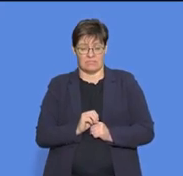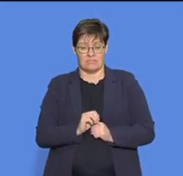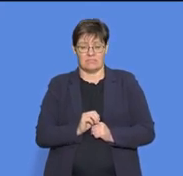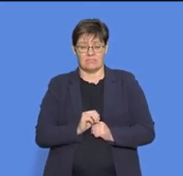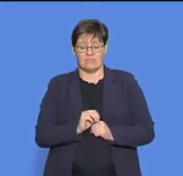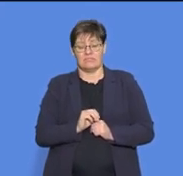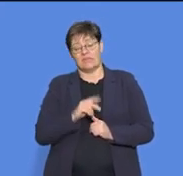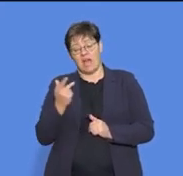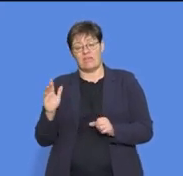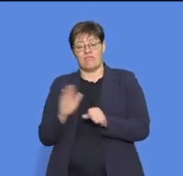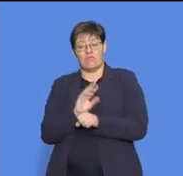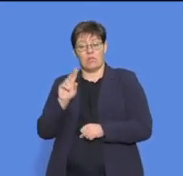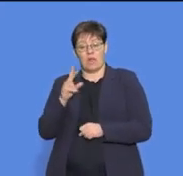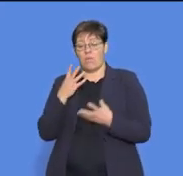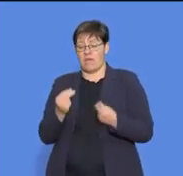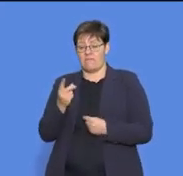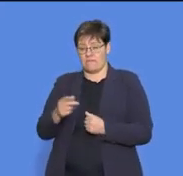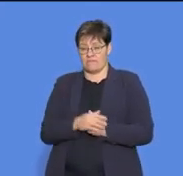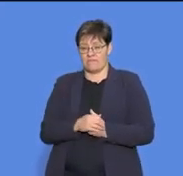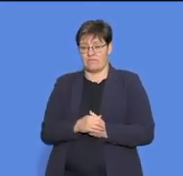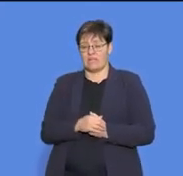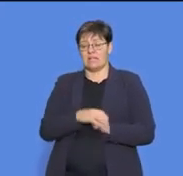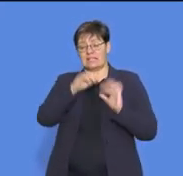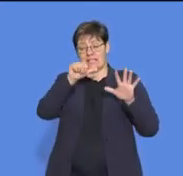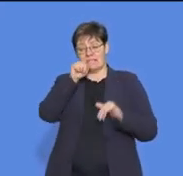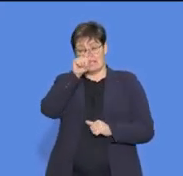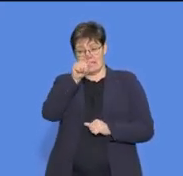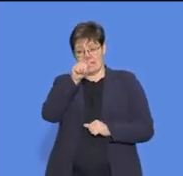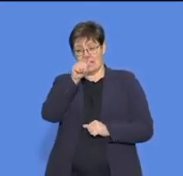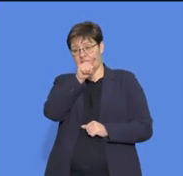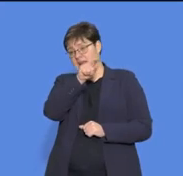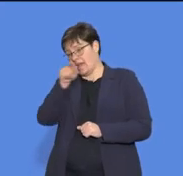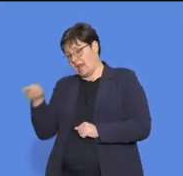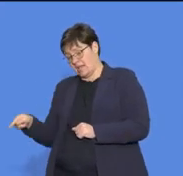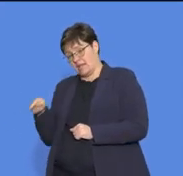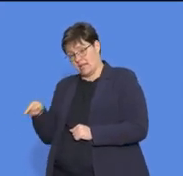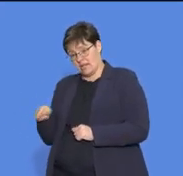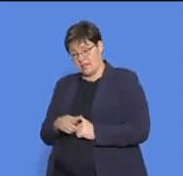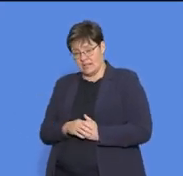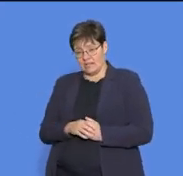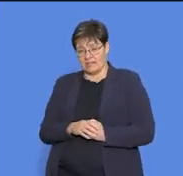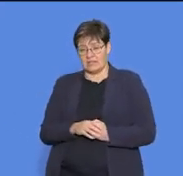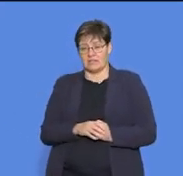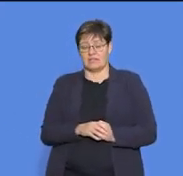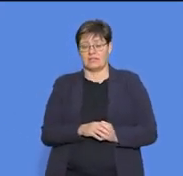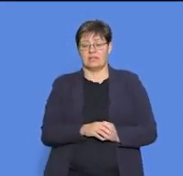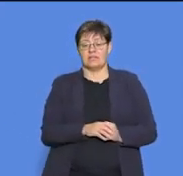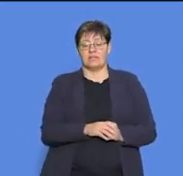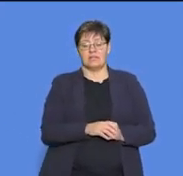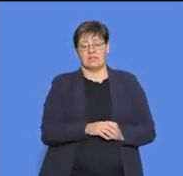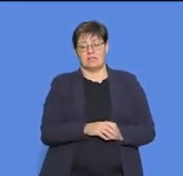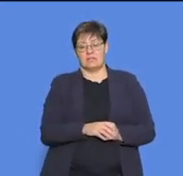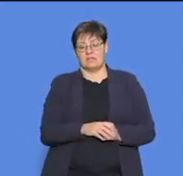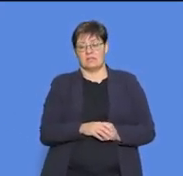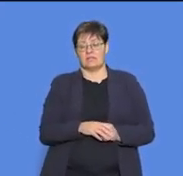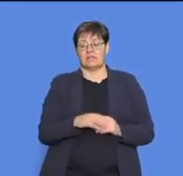89,59 degrees. So the other full pair we have in the big triangle, remember it's 16, and the angle across it.